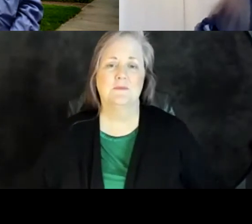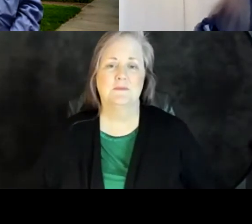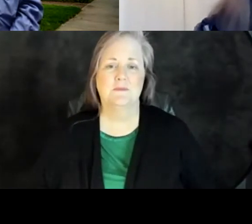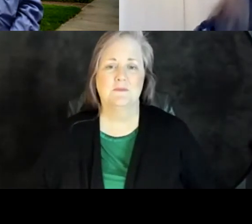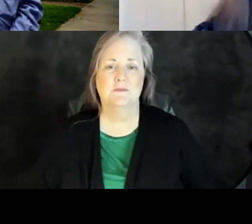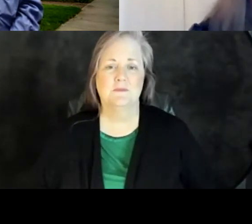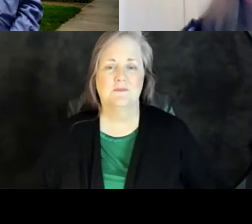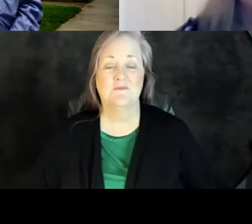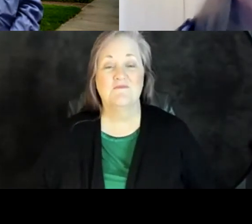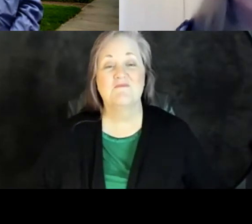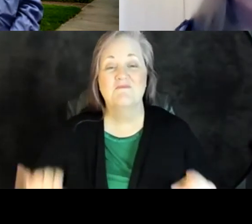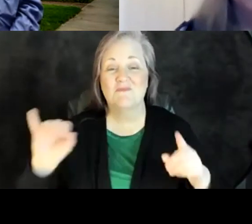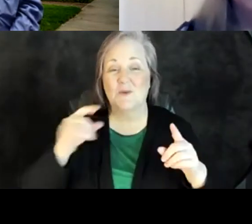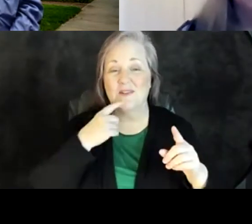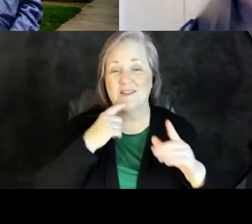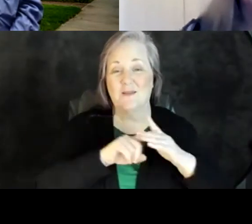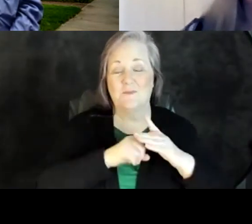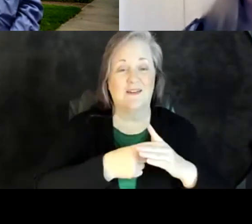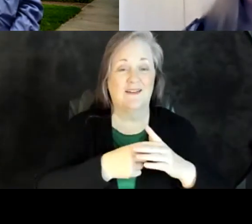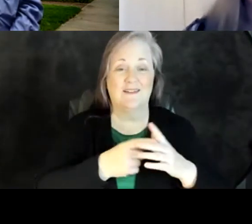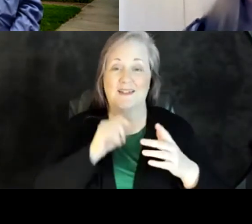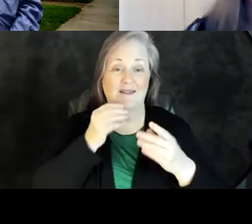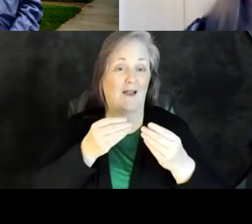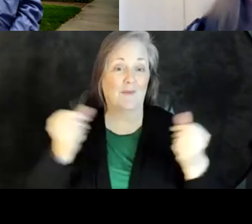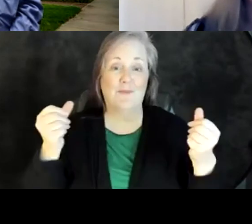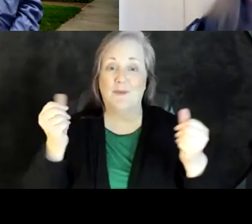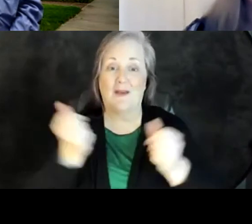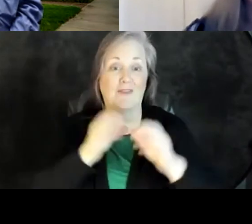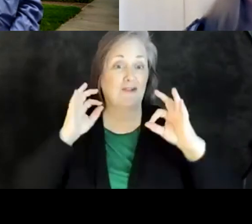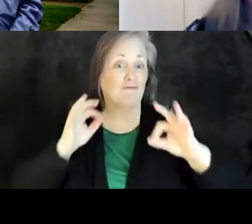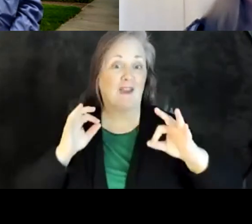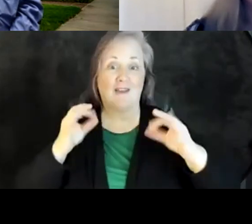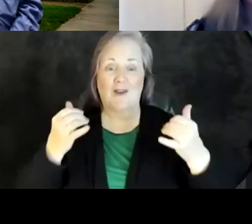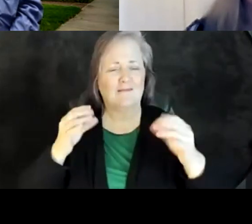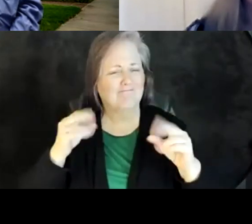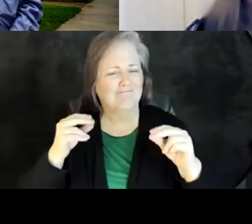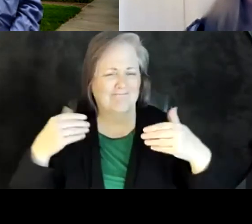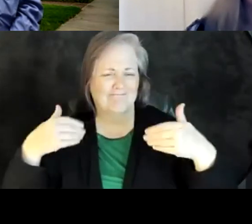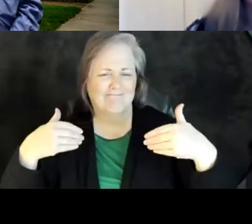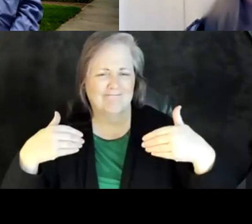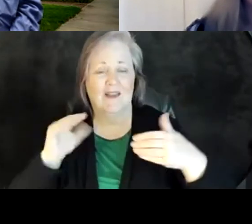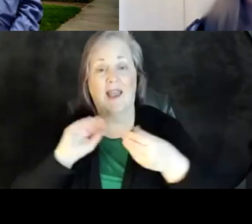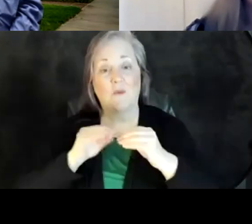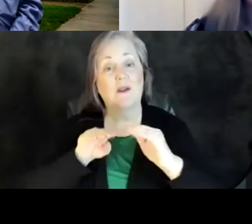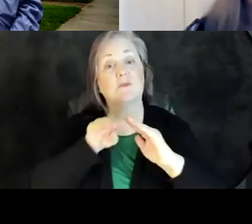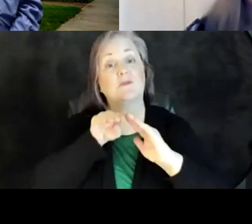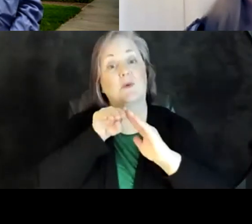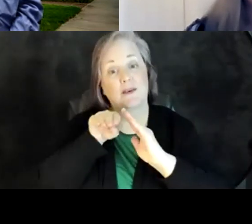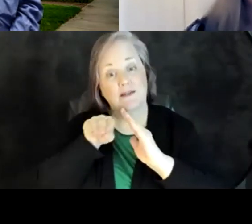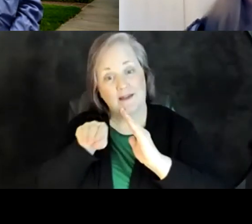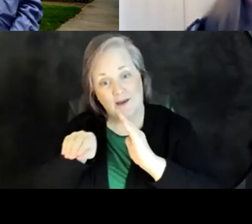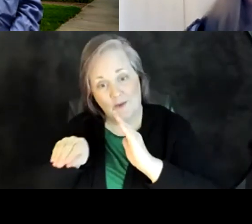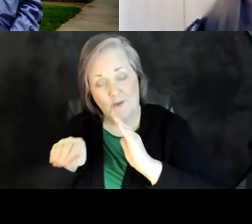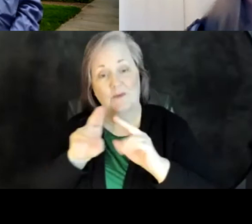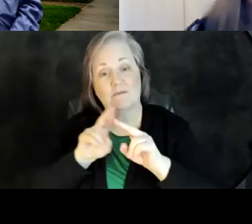Well, as we said at the beginning, we're not out of the woods yet. Even though right now our numbers are going in the right direction, they're